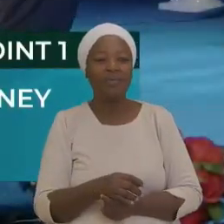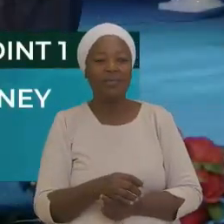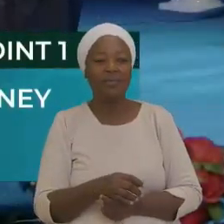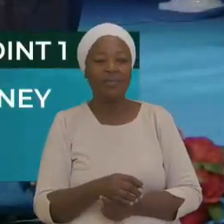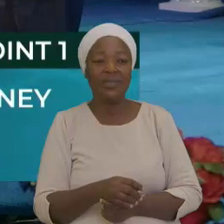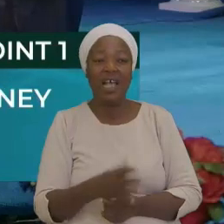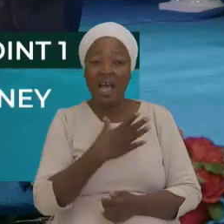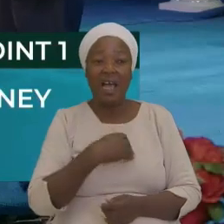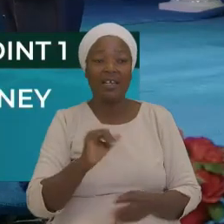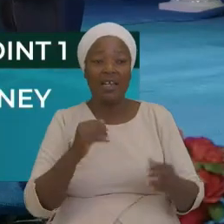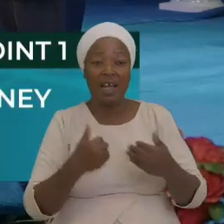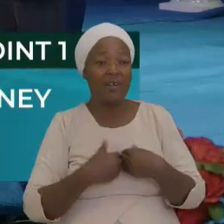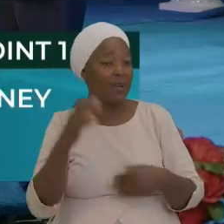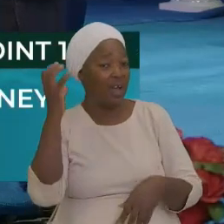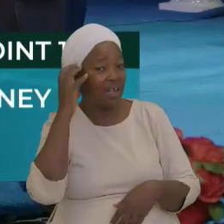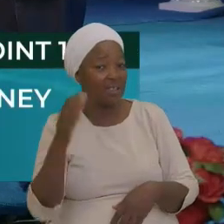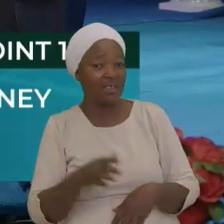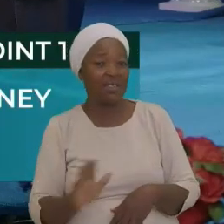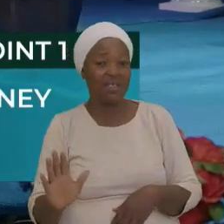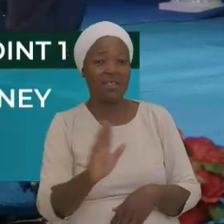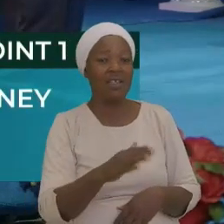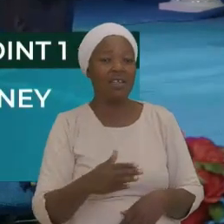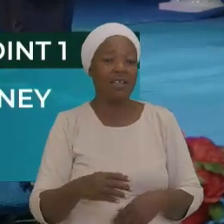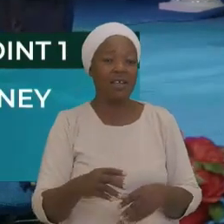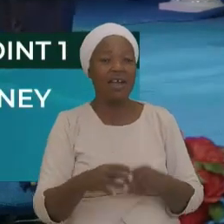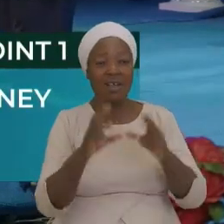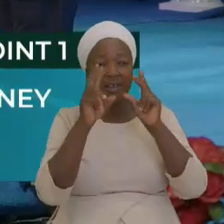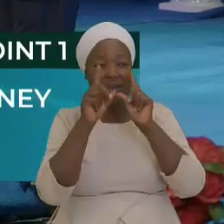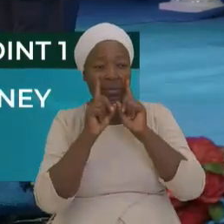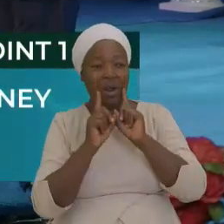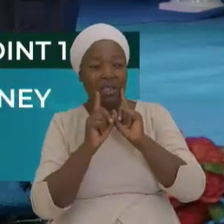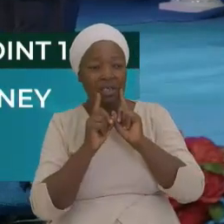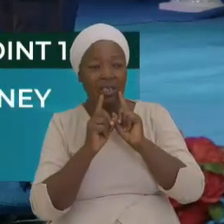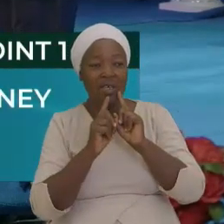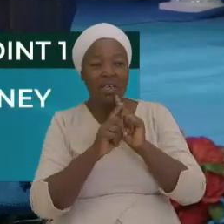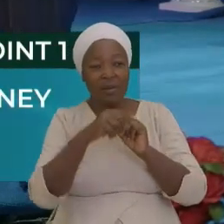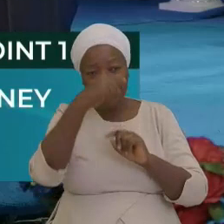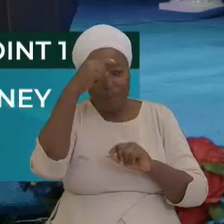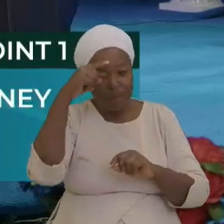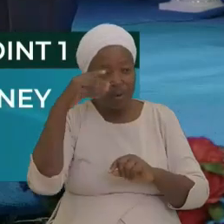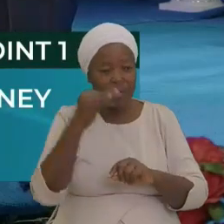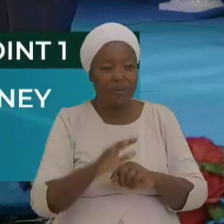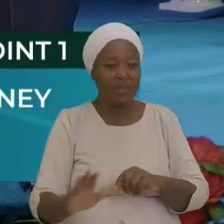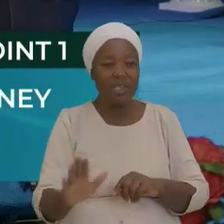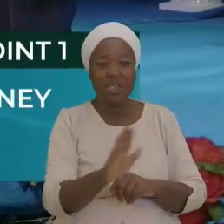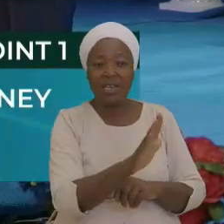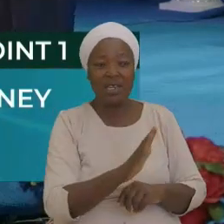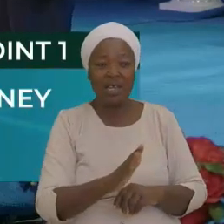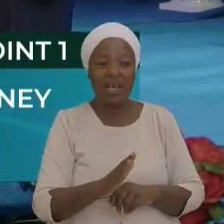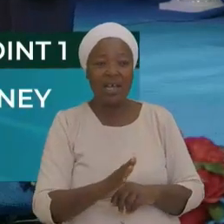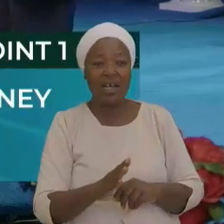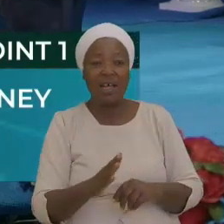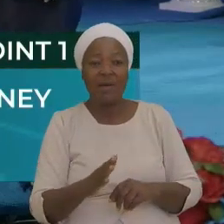and I've heard their cry by reason of their taskmasters, for I know